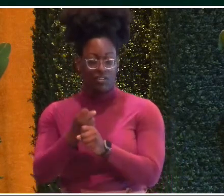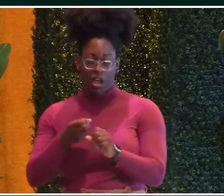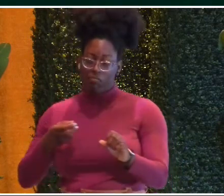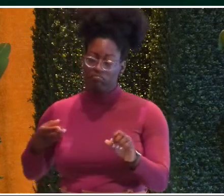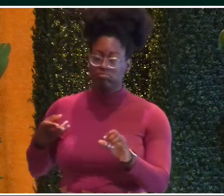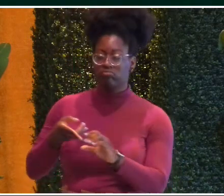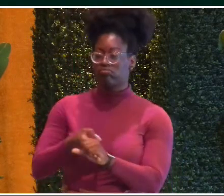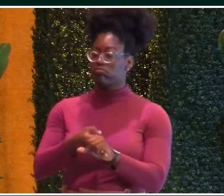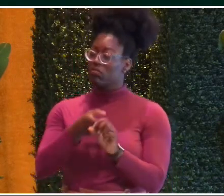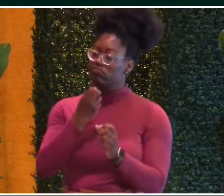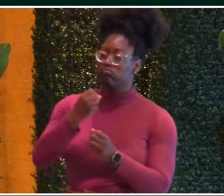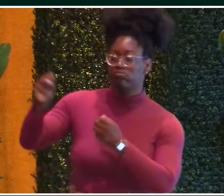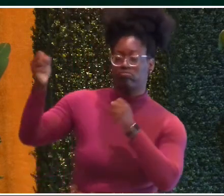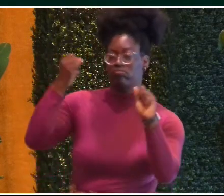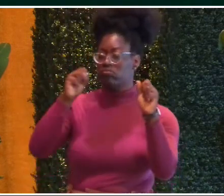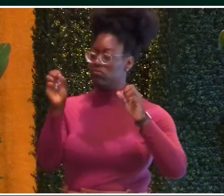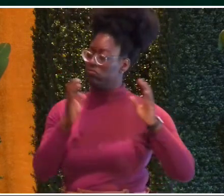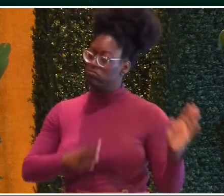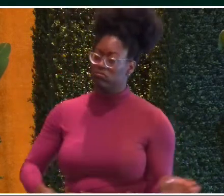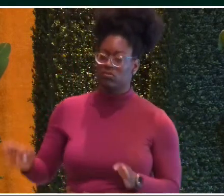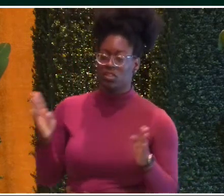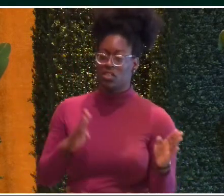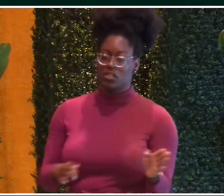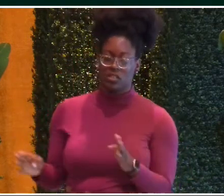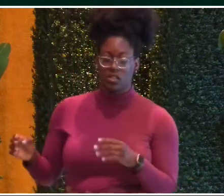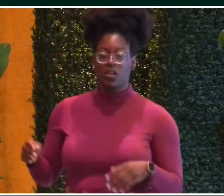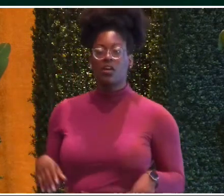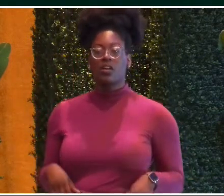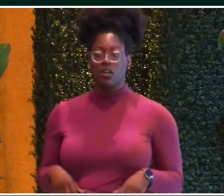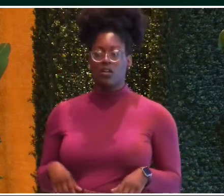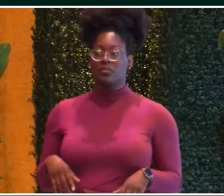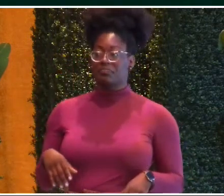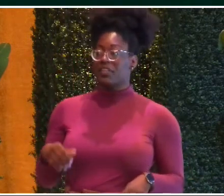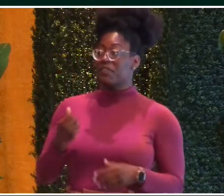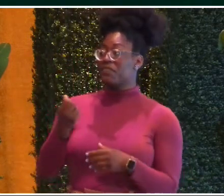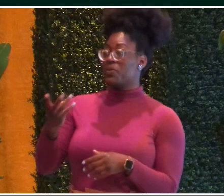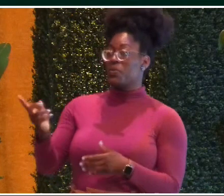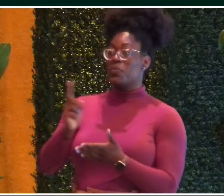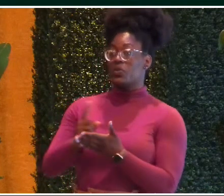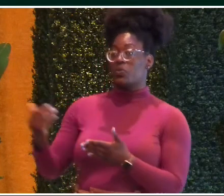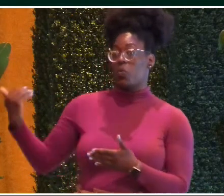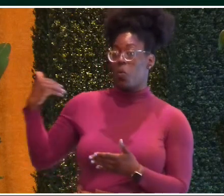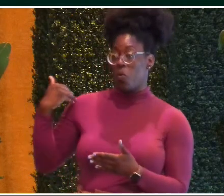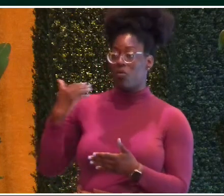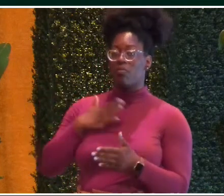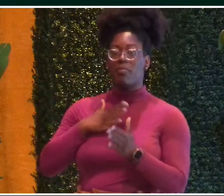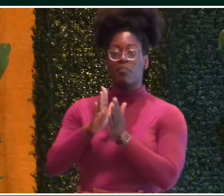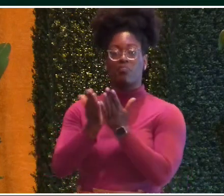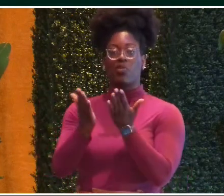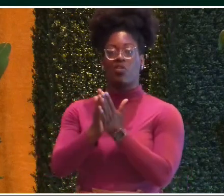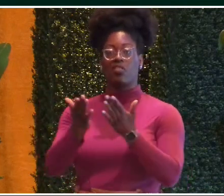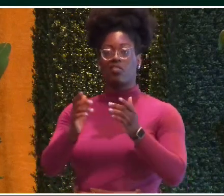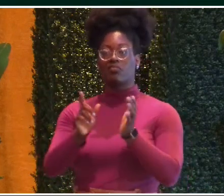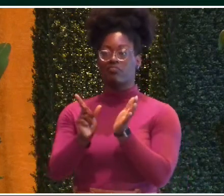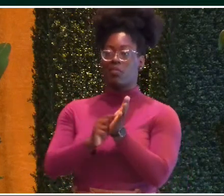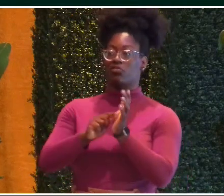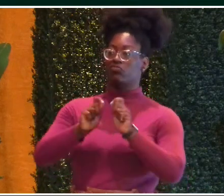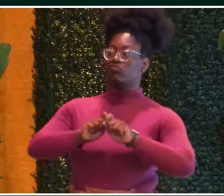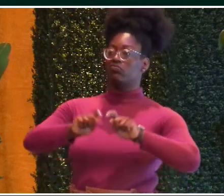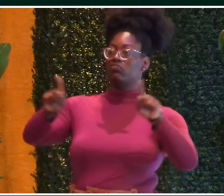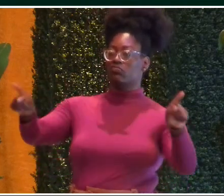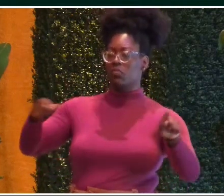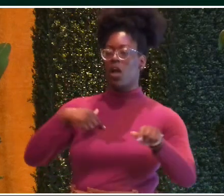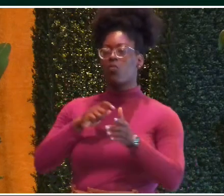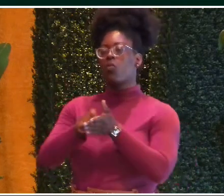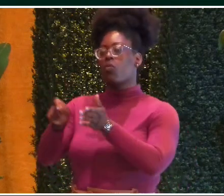couple weeks ago, a book that Kelly Hayes and I wrote called Let This Radicalize You came out. And we wrote it exactly